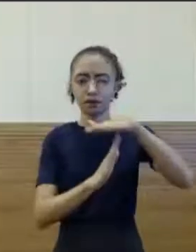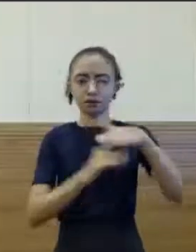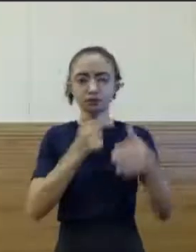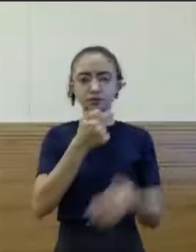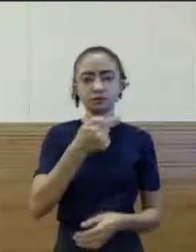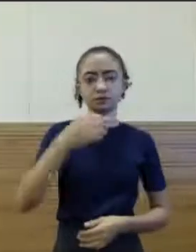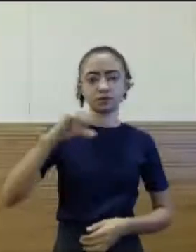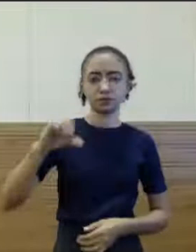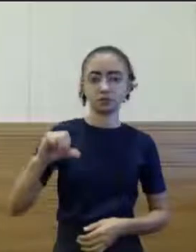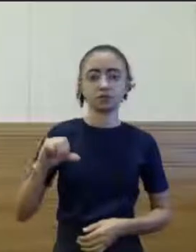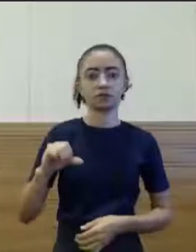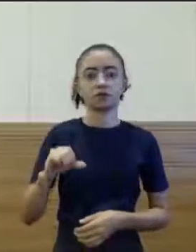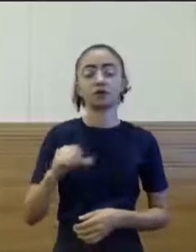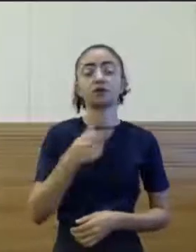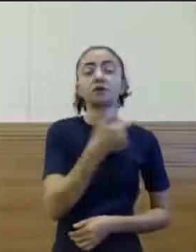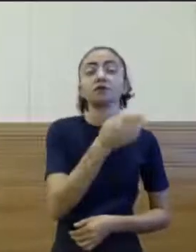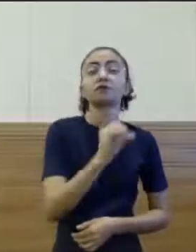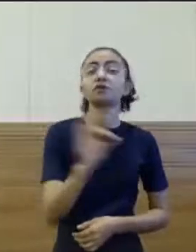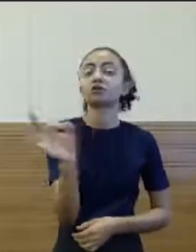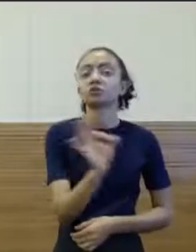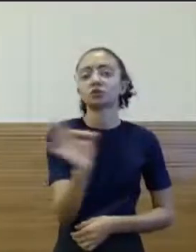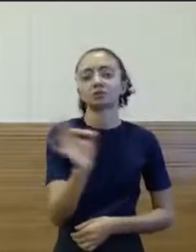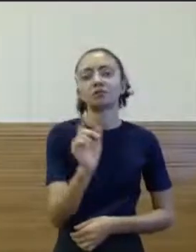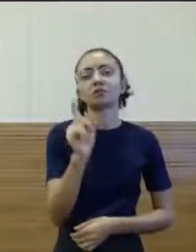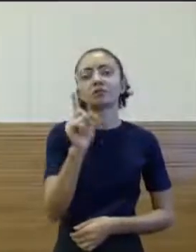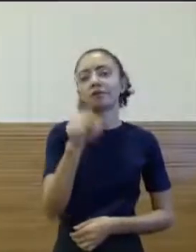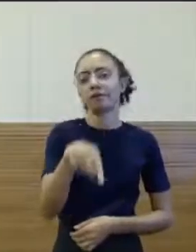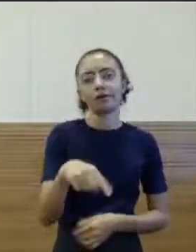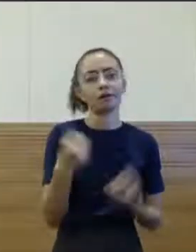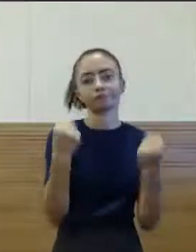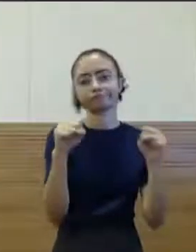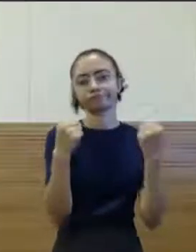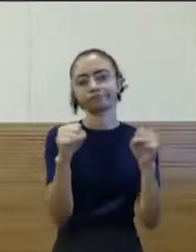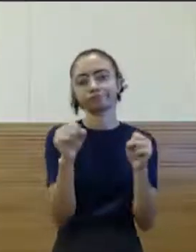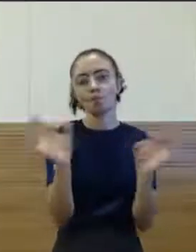29% of the population is sedentary. With regard